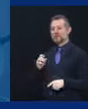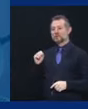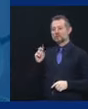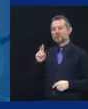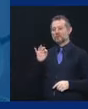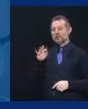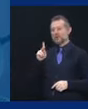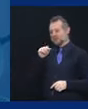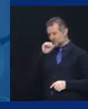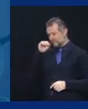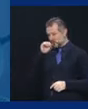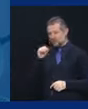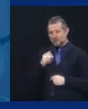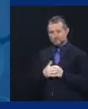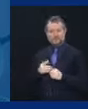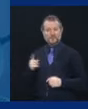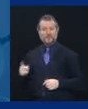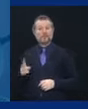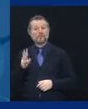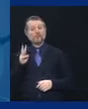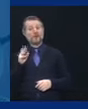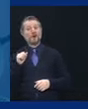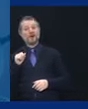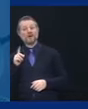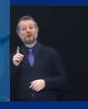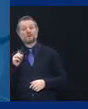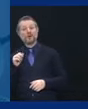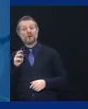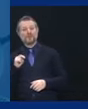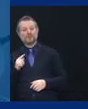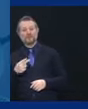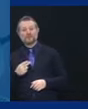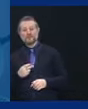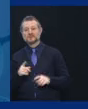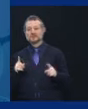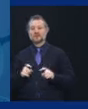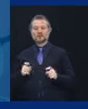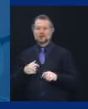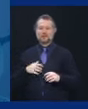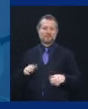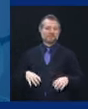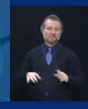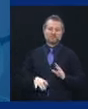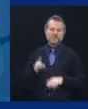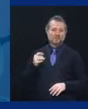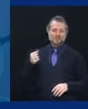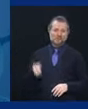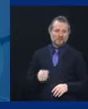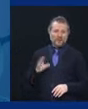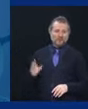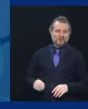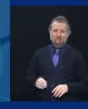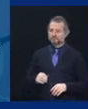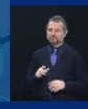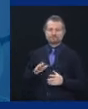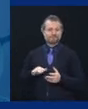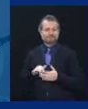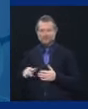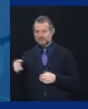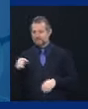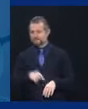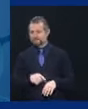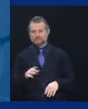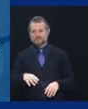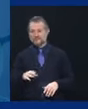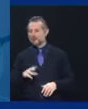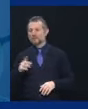testing. We have not found the South Africa strain or the Brazilian strain in New York. I believe it's just